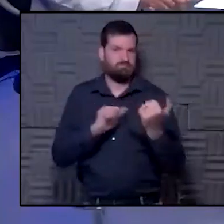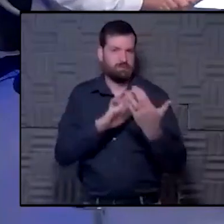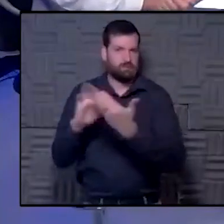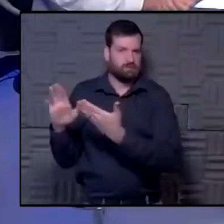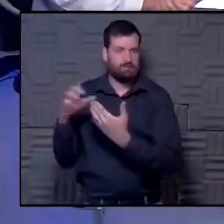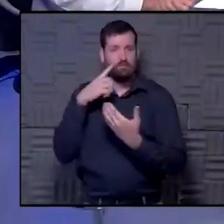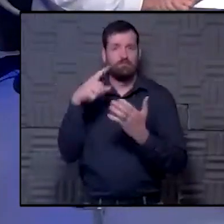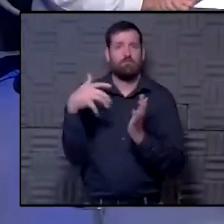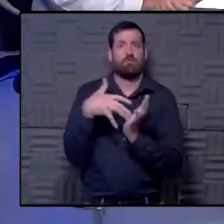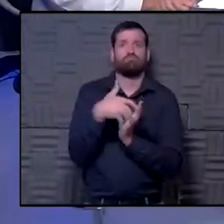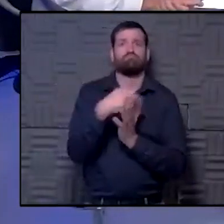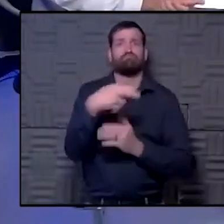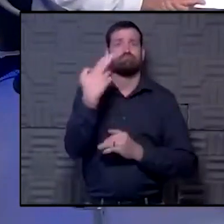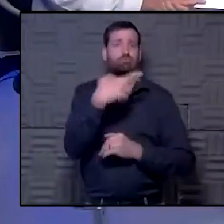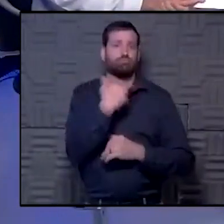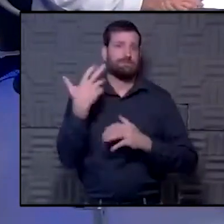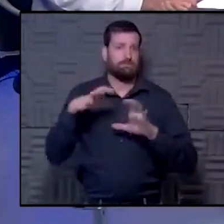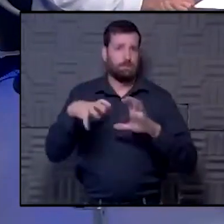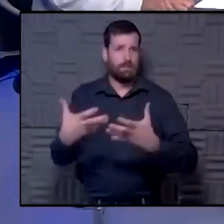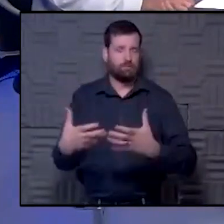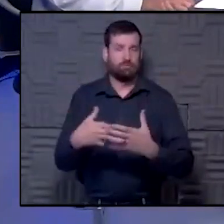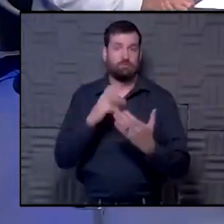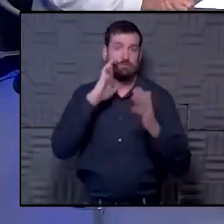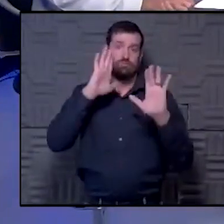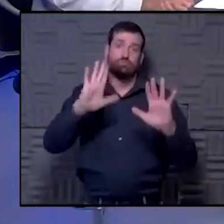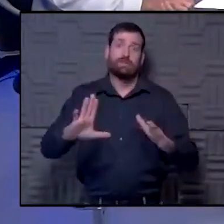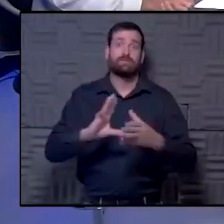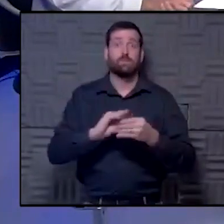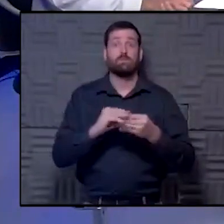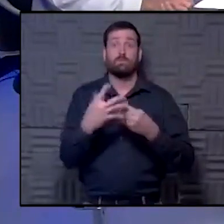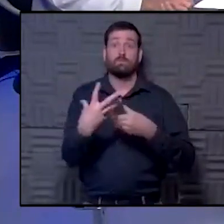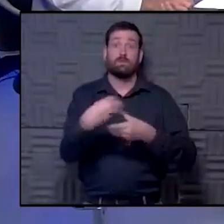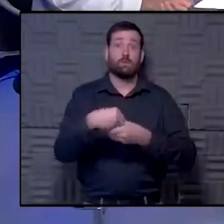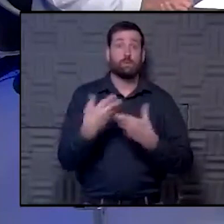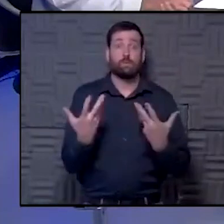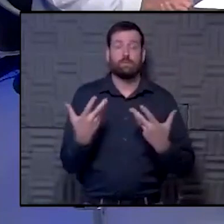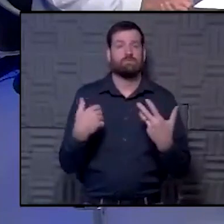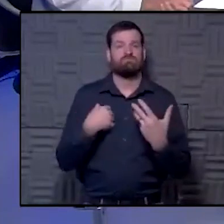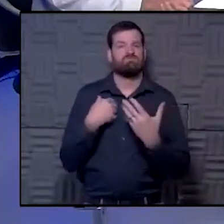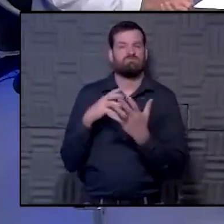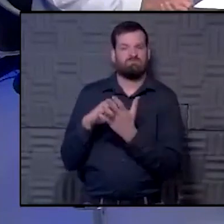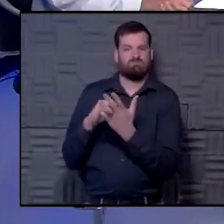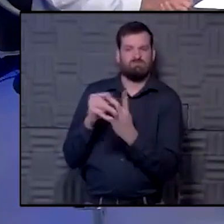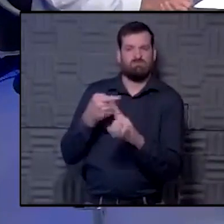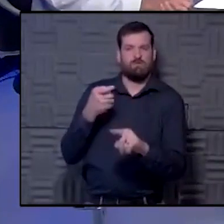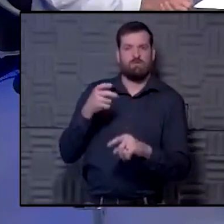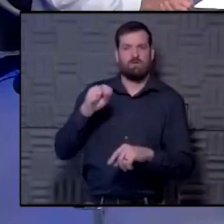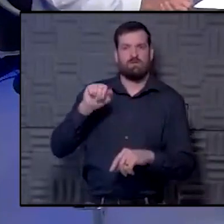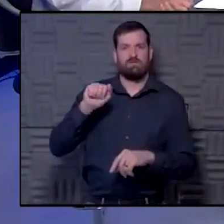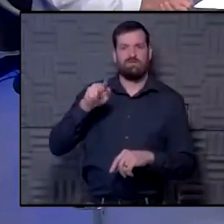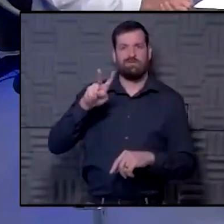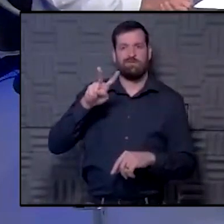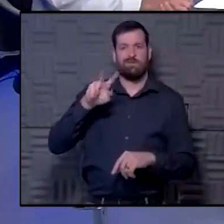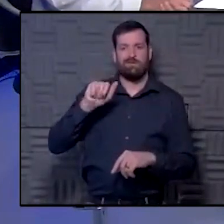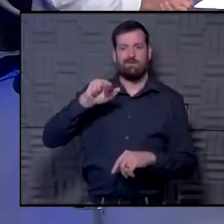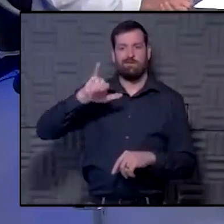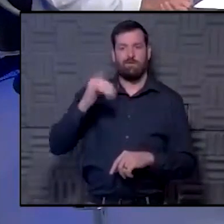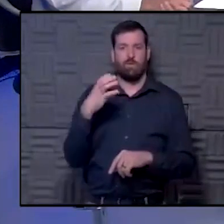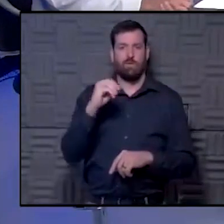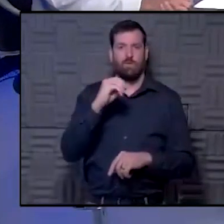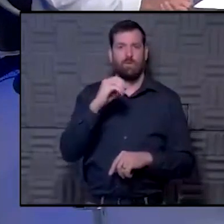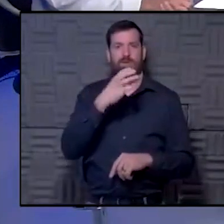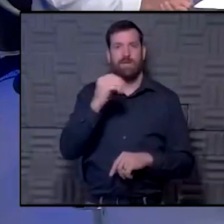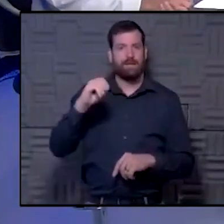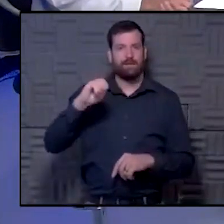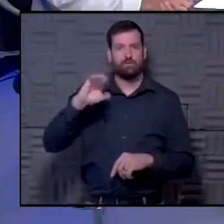vulnerable populations. He has great stories for us, including what we can learn from the Navajo and Chickasaw nations. But